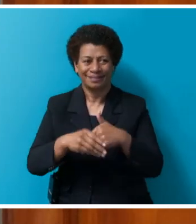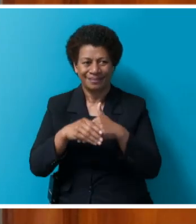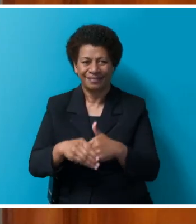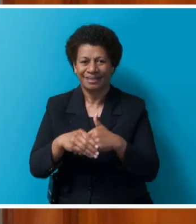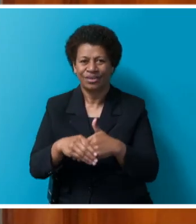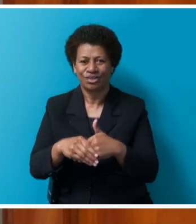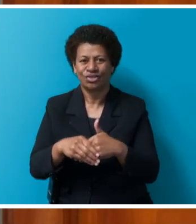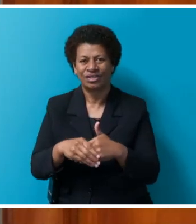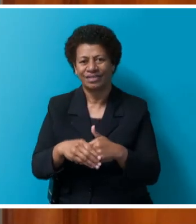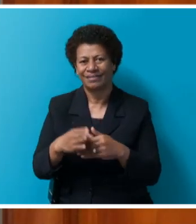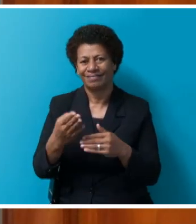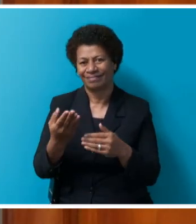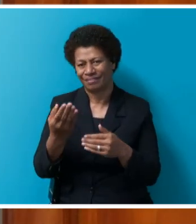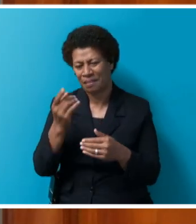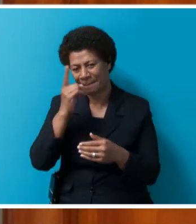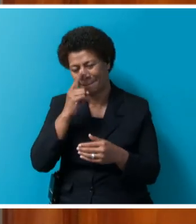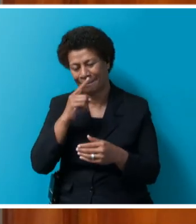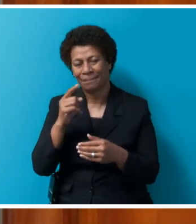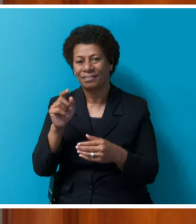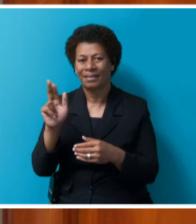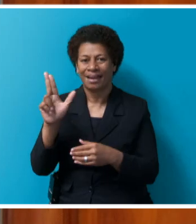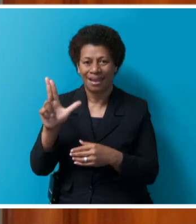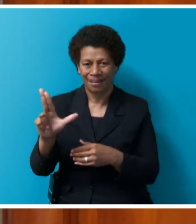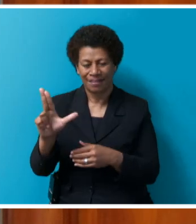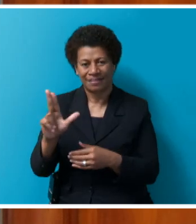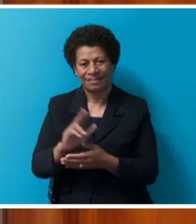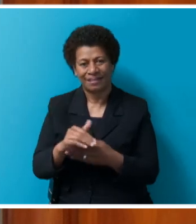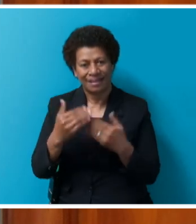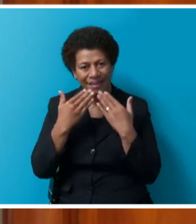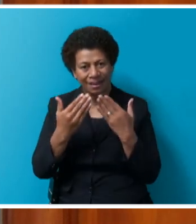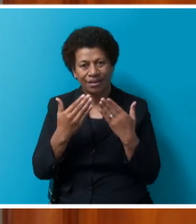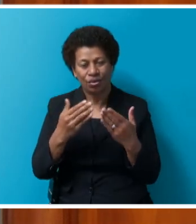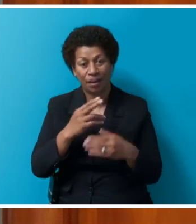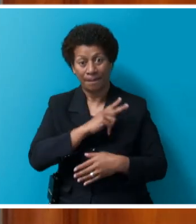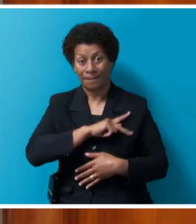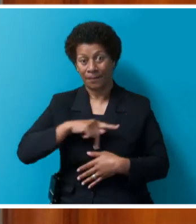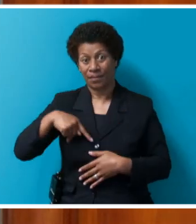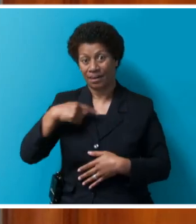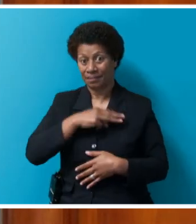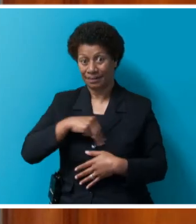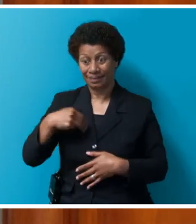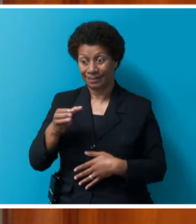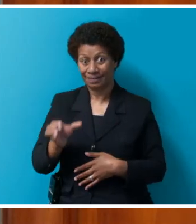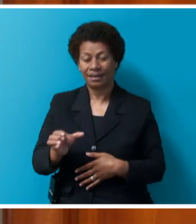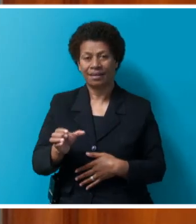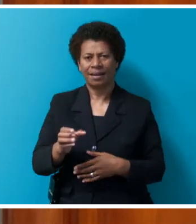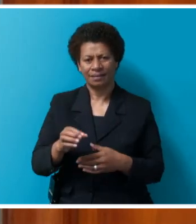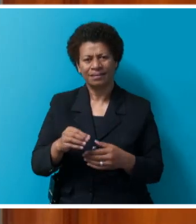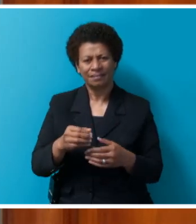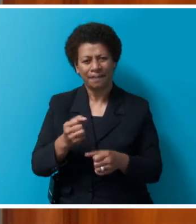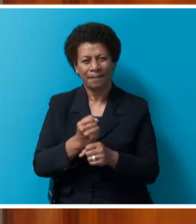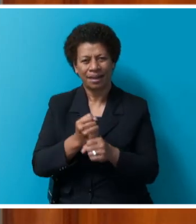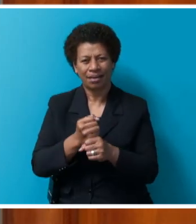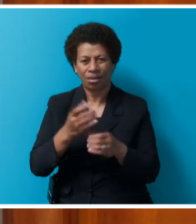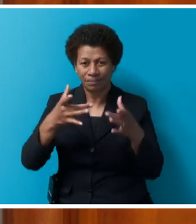of Laos. Thank you, Honorable Prime Minister, for your leadership that has made this installation possible. Thank you to all